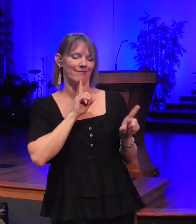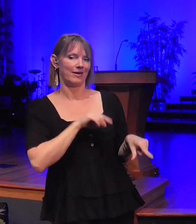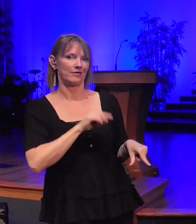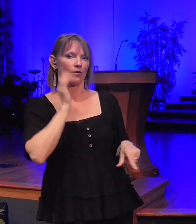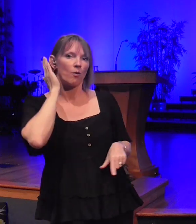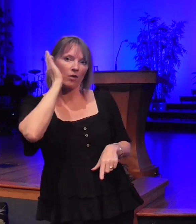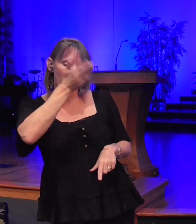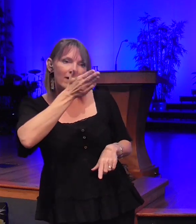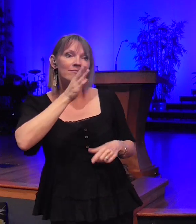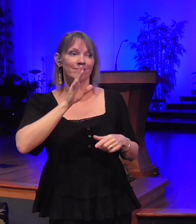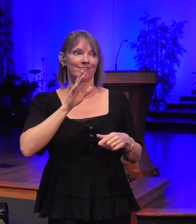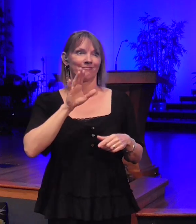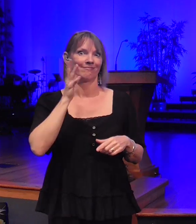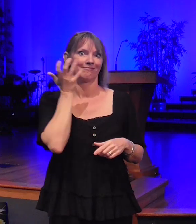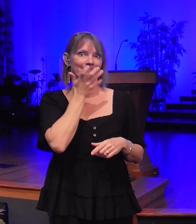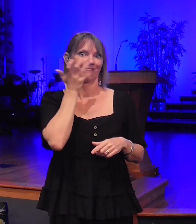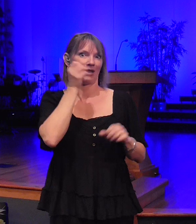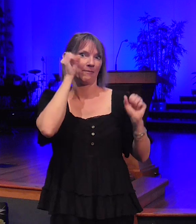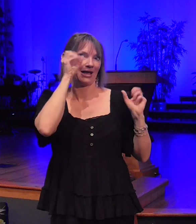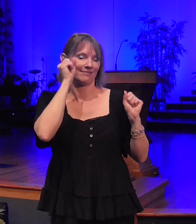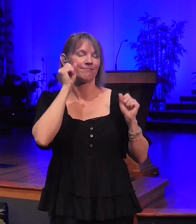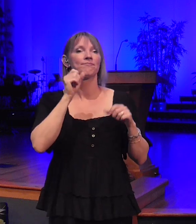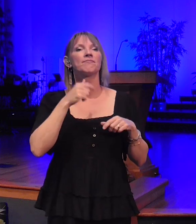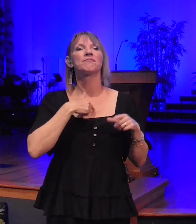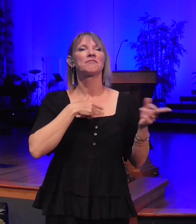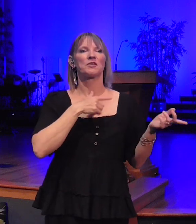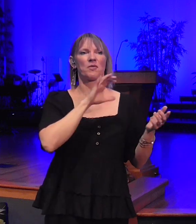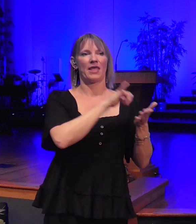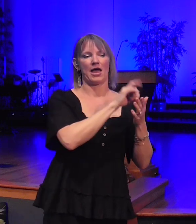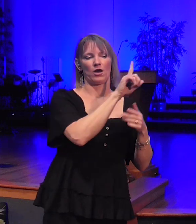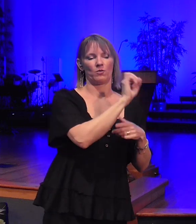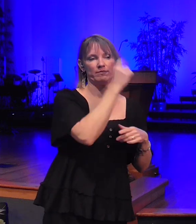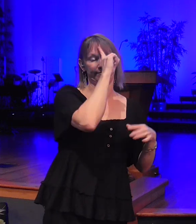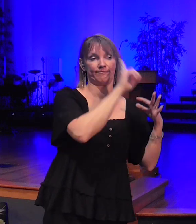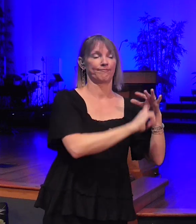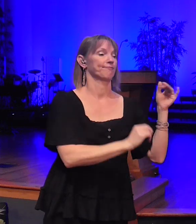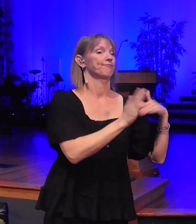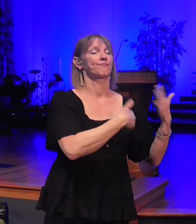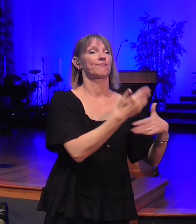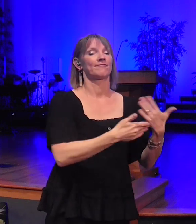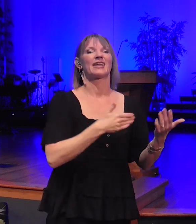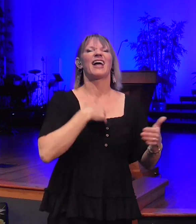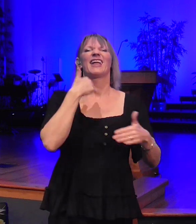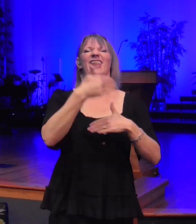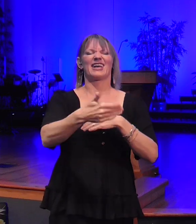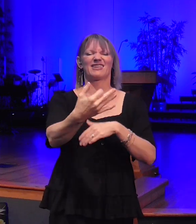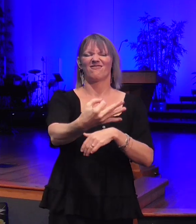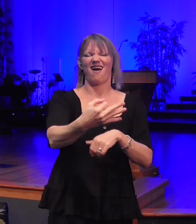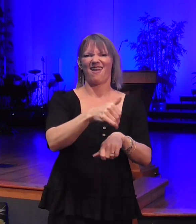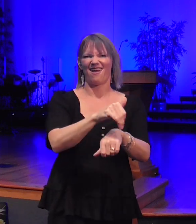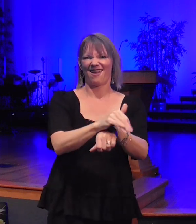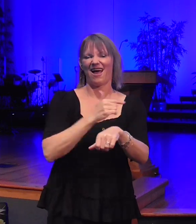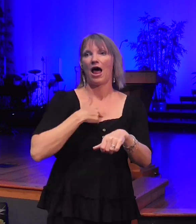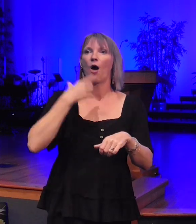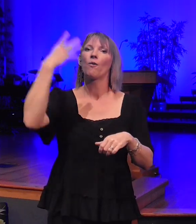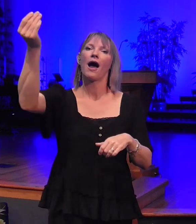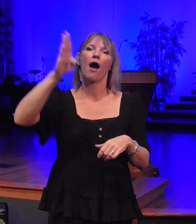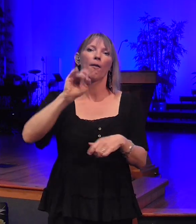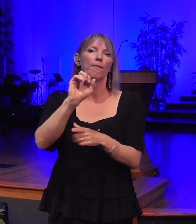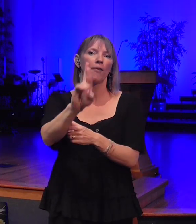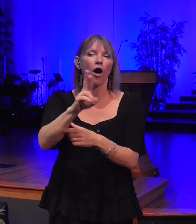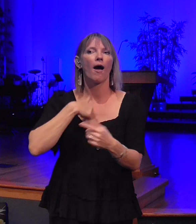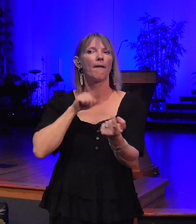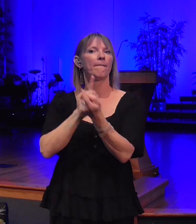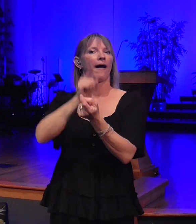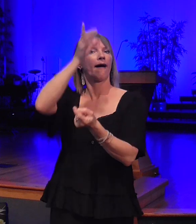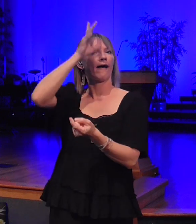that magnificent. So I forget all about it, and I go out to a bar the following Friday, and I meet this character, Neil, from